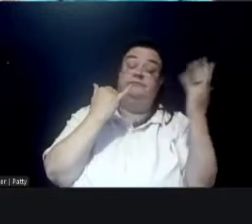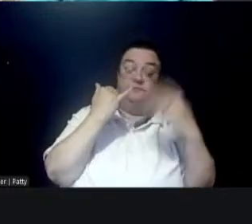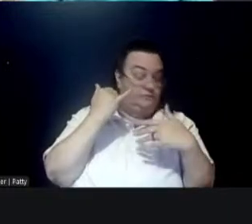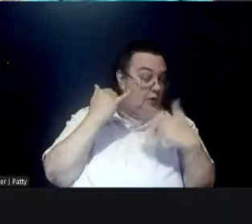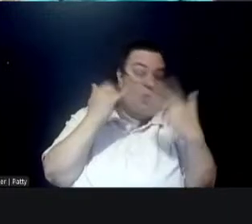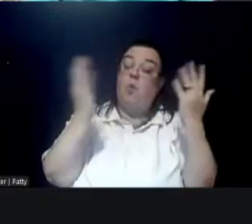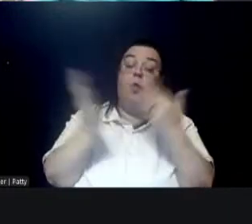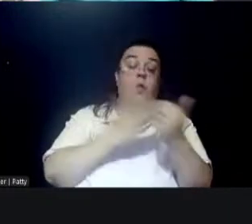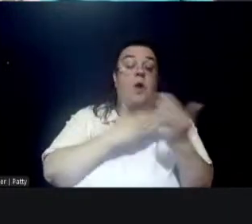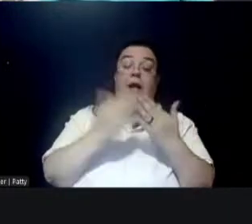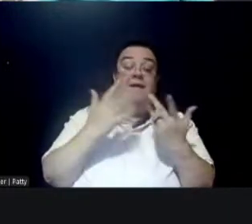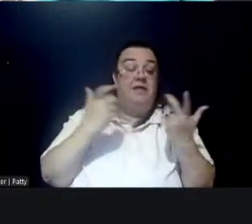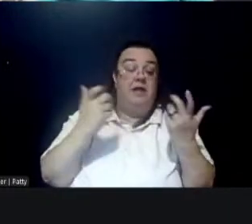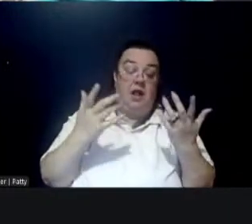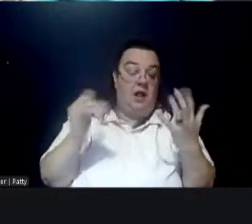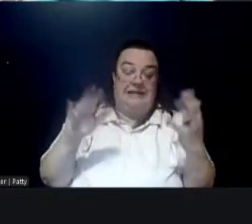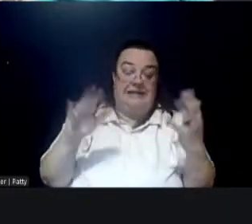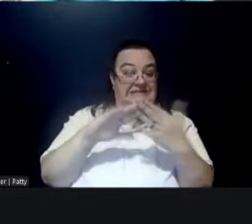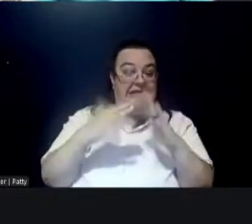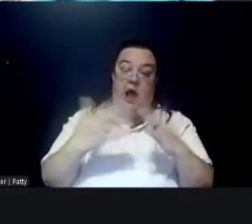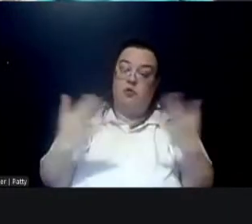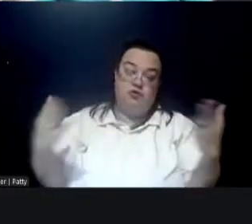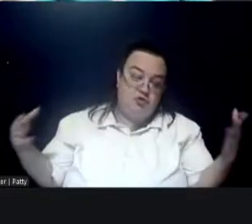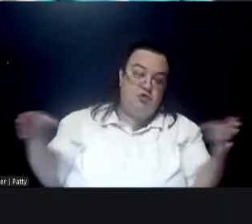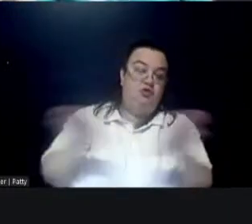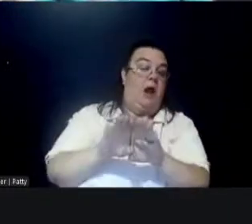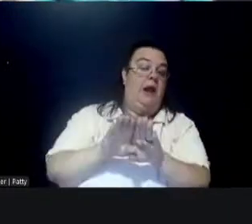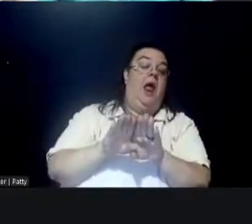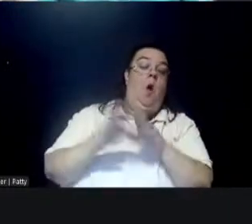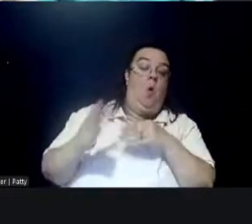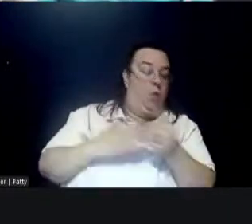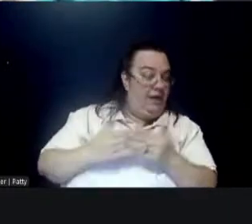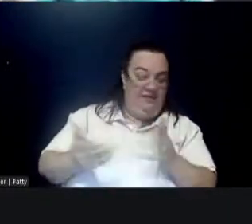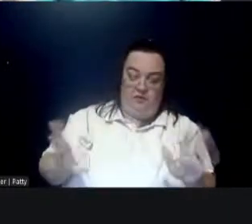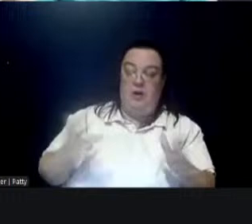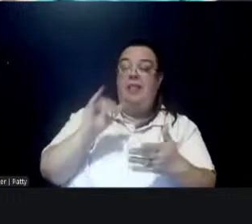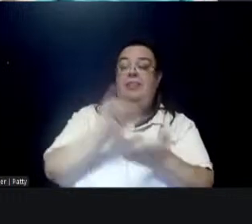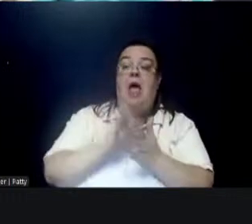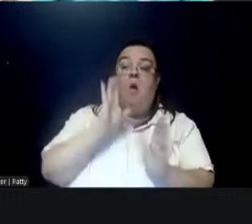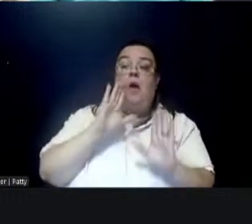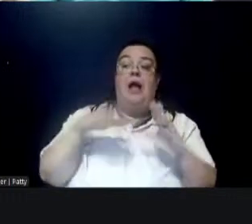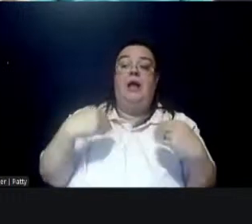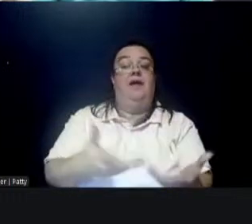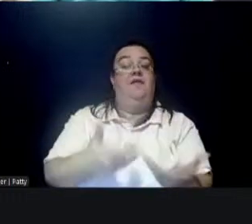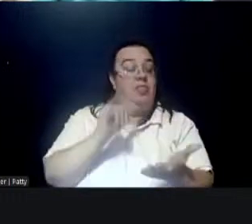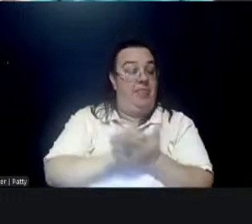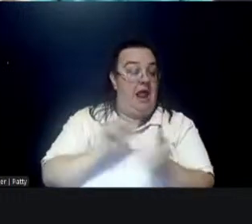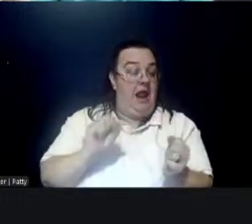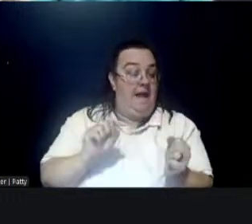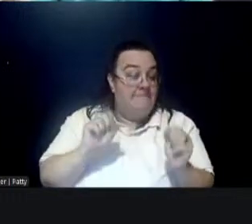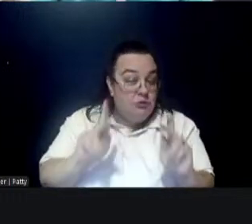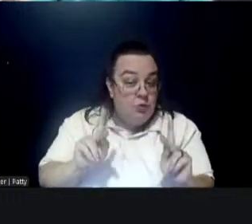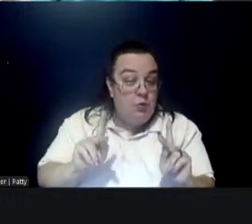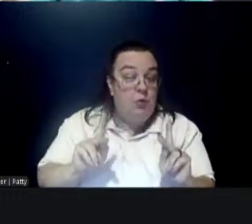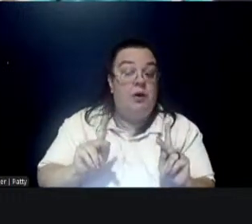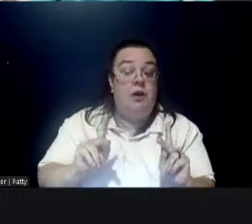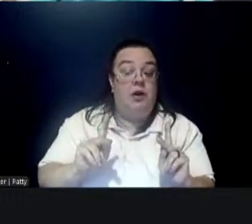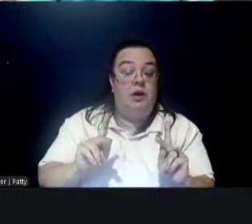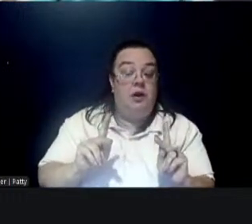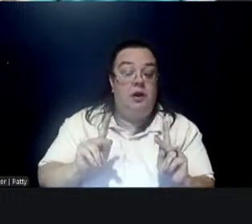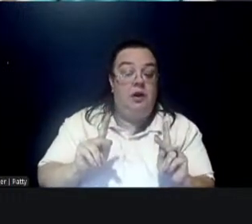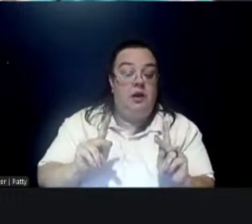whatever, closing up the town, you're going to close the town. That would give you that opportunity to wind up